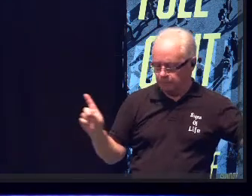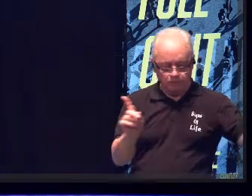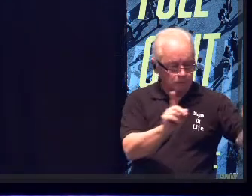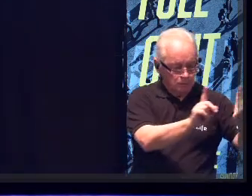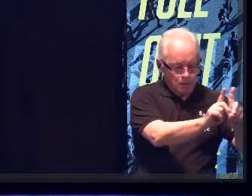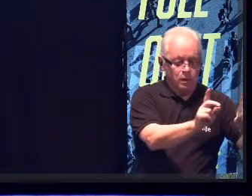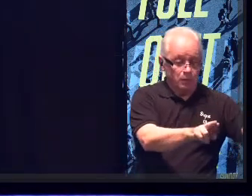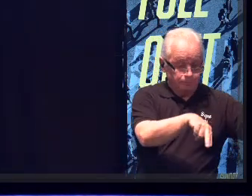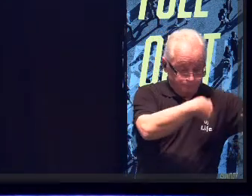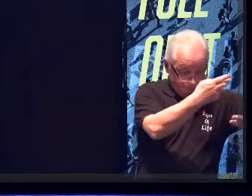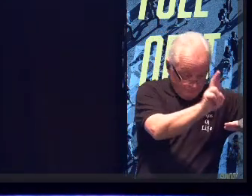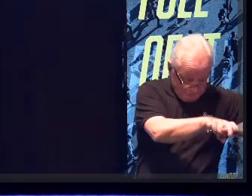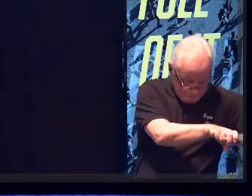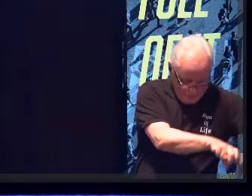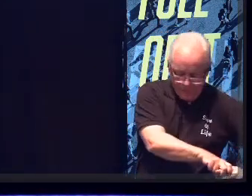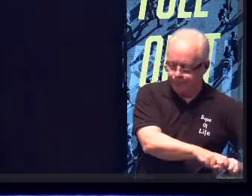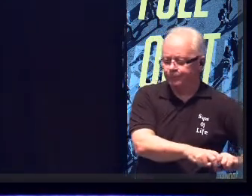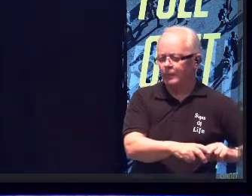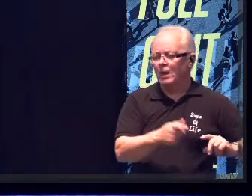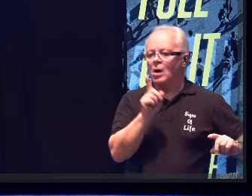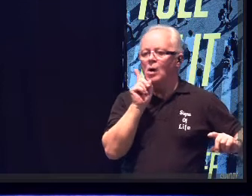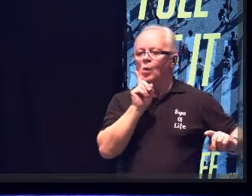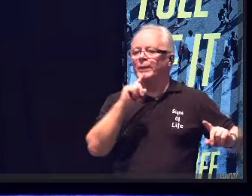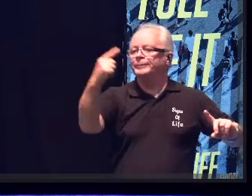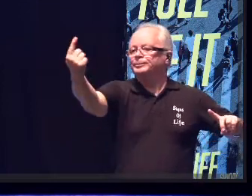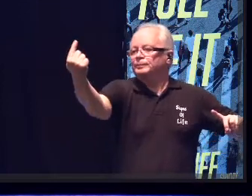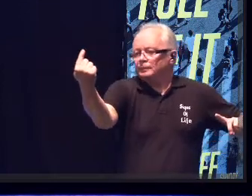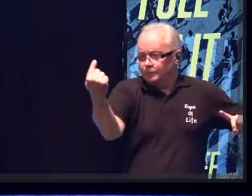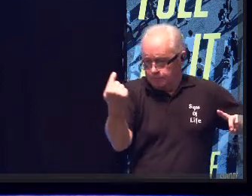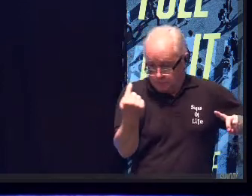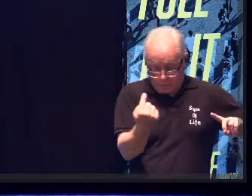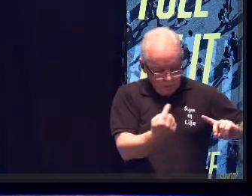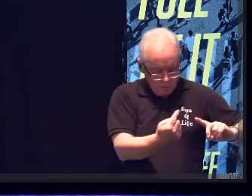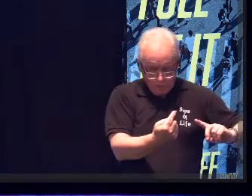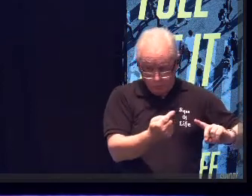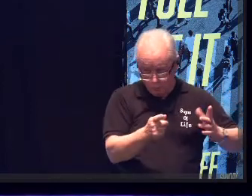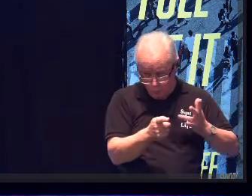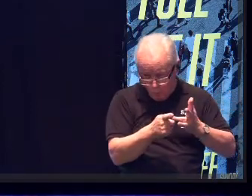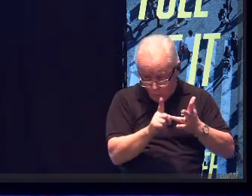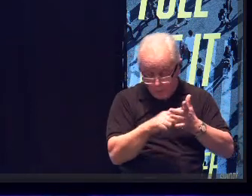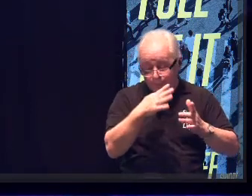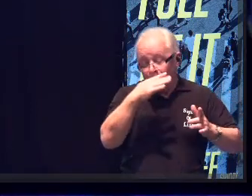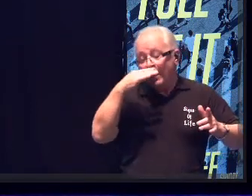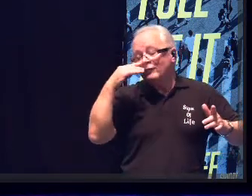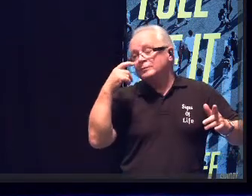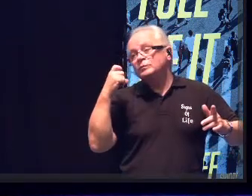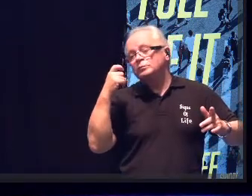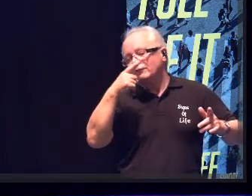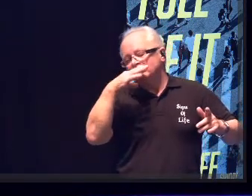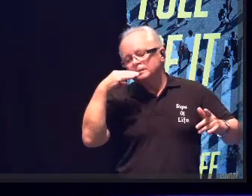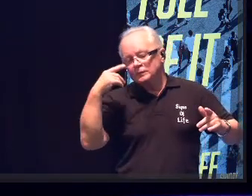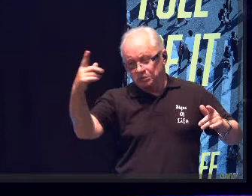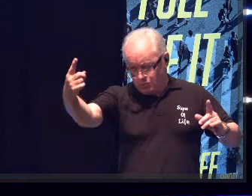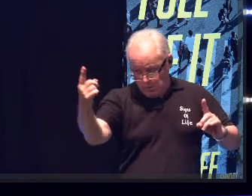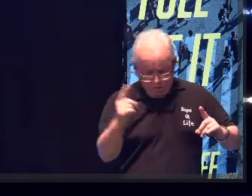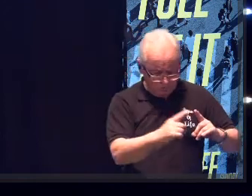she started anointing his feet with this really expensive perfume. She was crying. She cleaned his